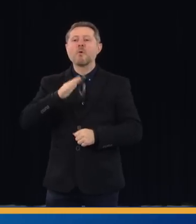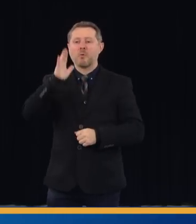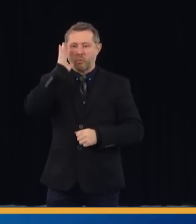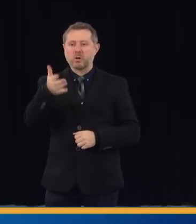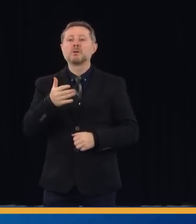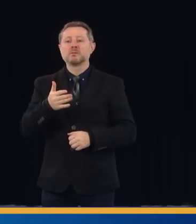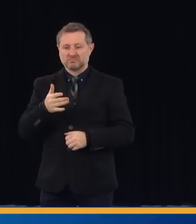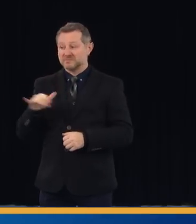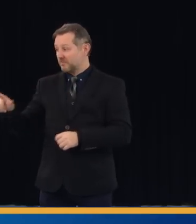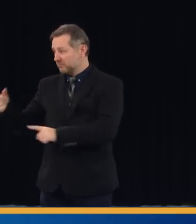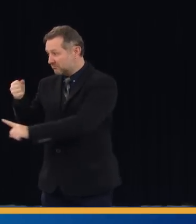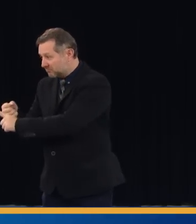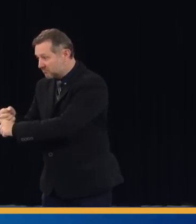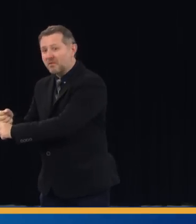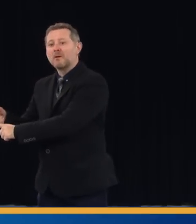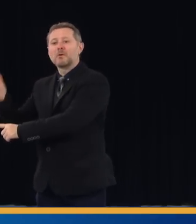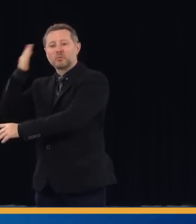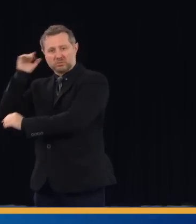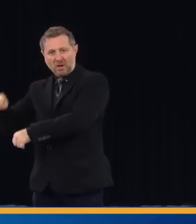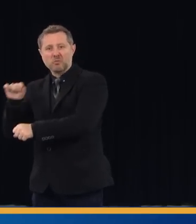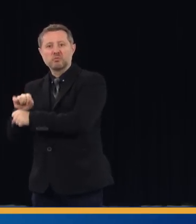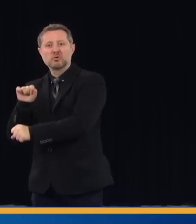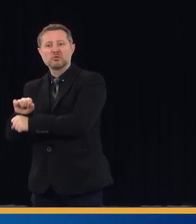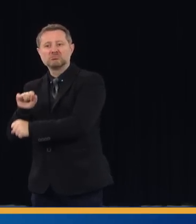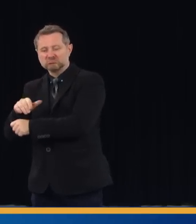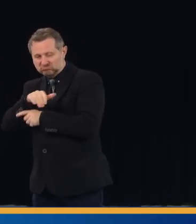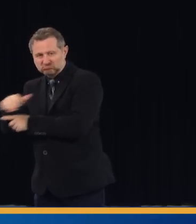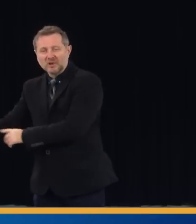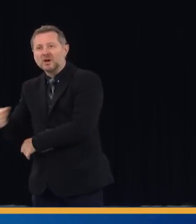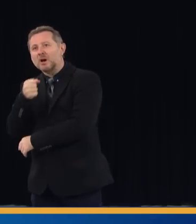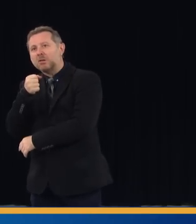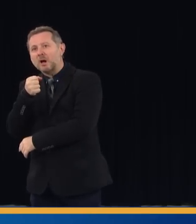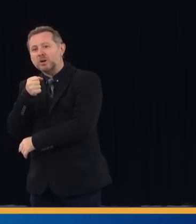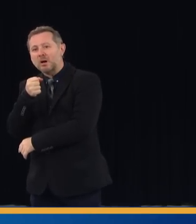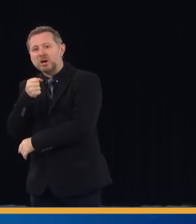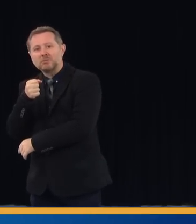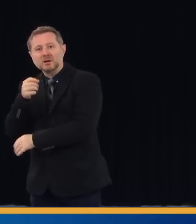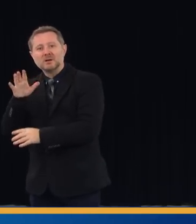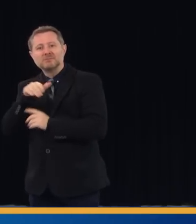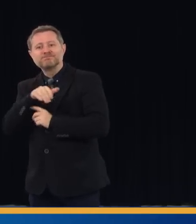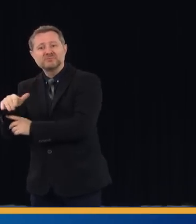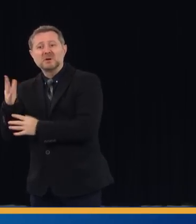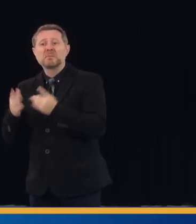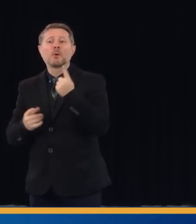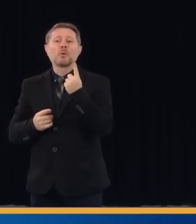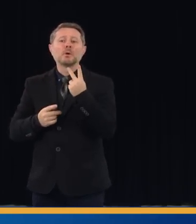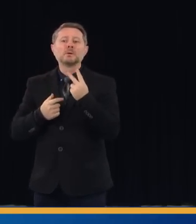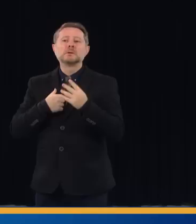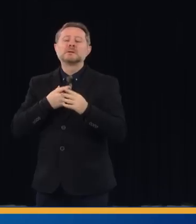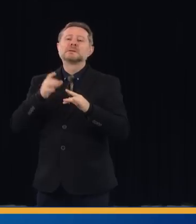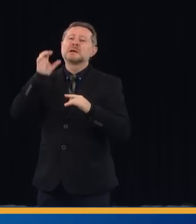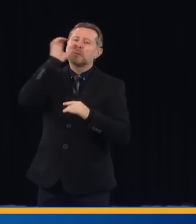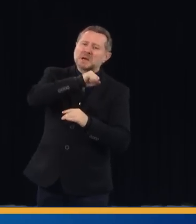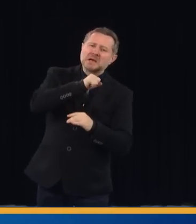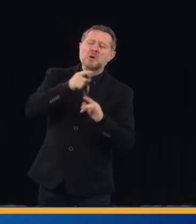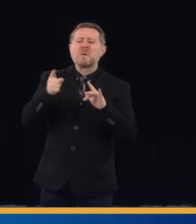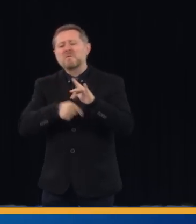And he does this show every night. Maybe some nights he won't be able to do it, but he does this show every night.